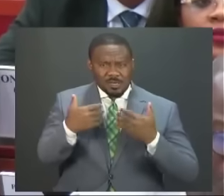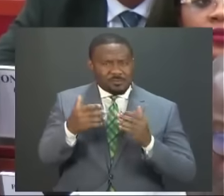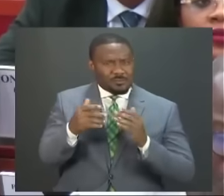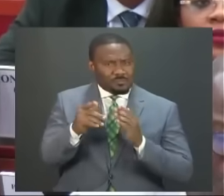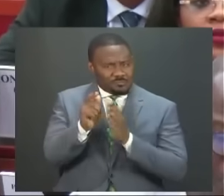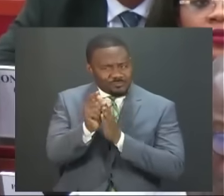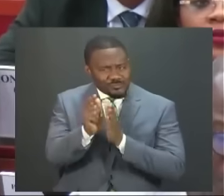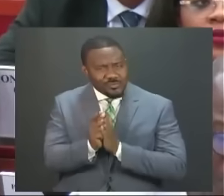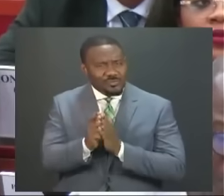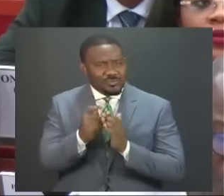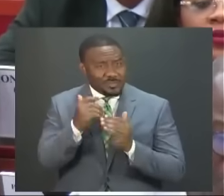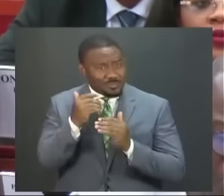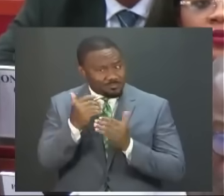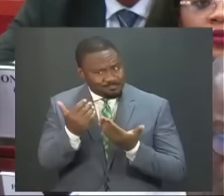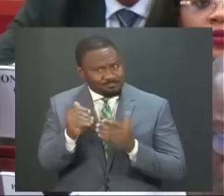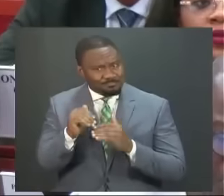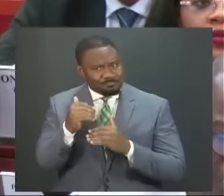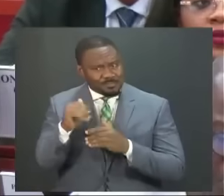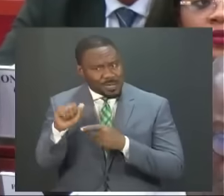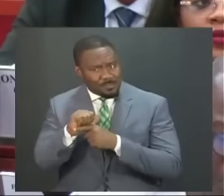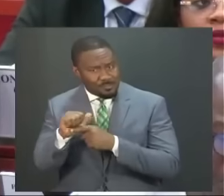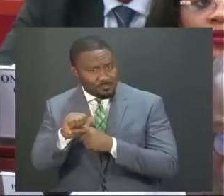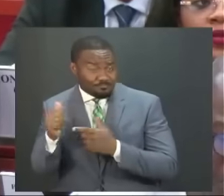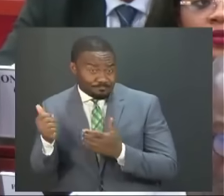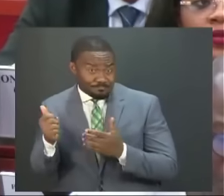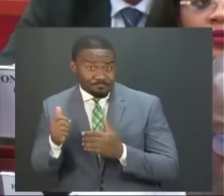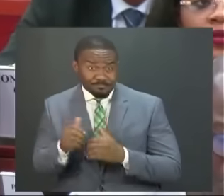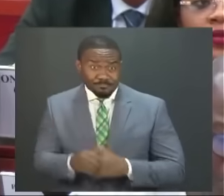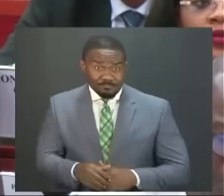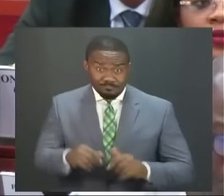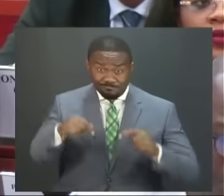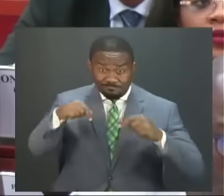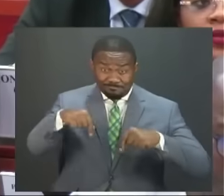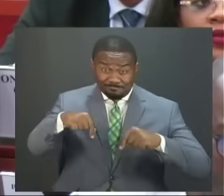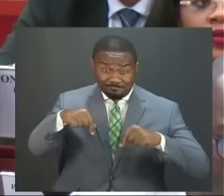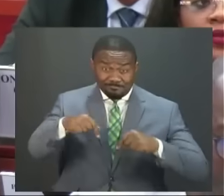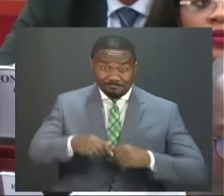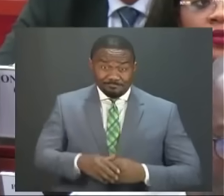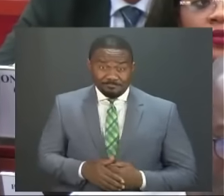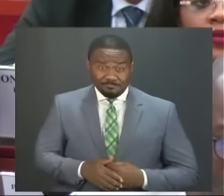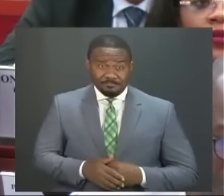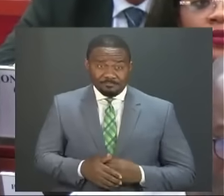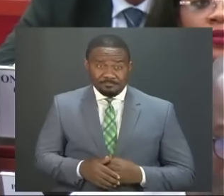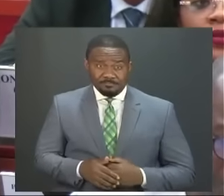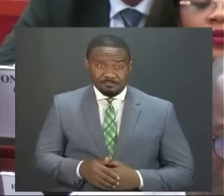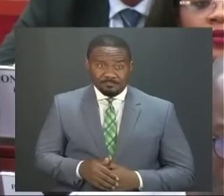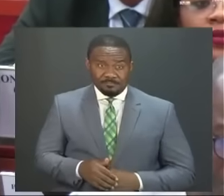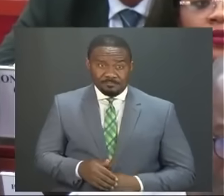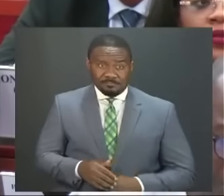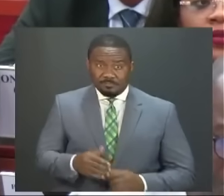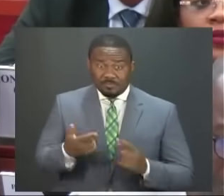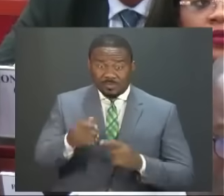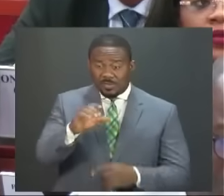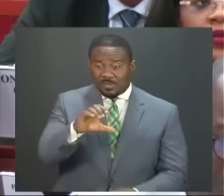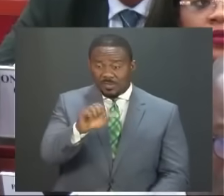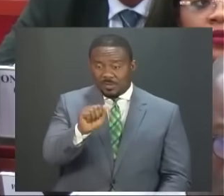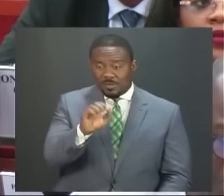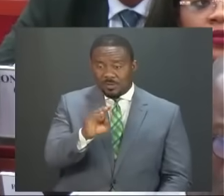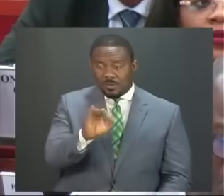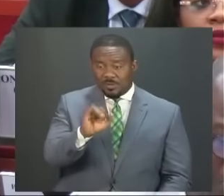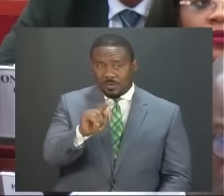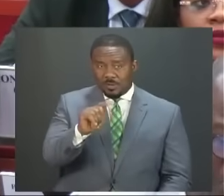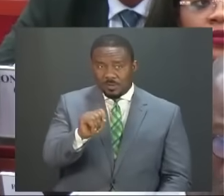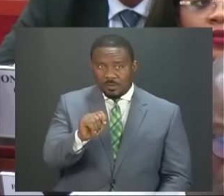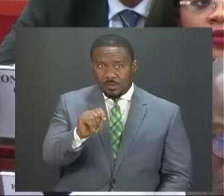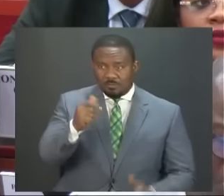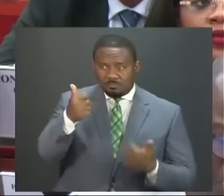procedure. Mr. Speaker, today, from Cabinet, most of we, the Cabinet